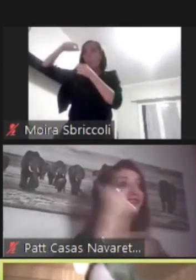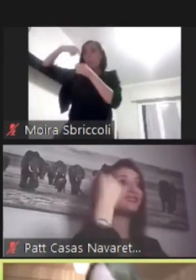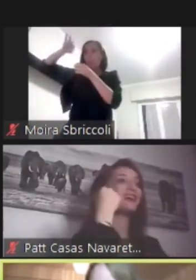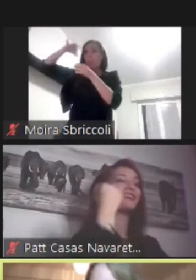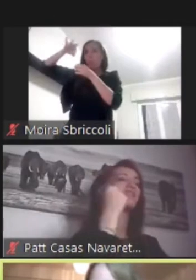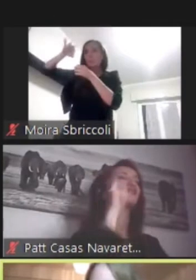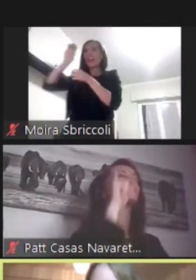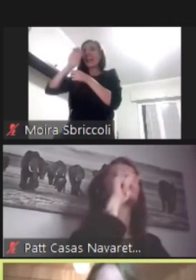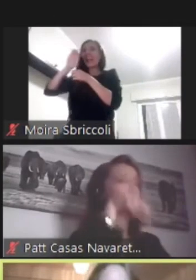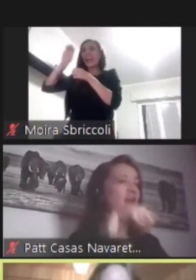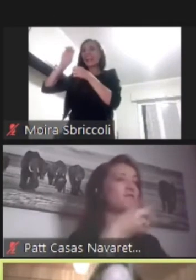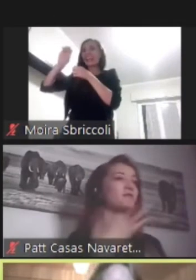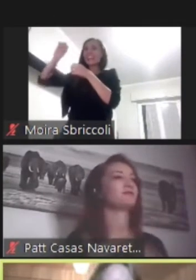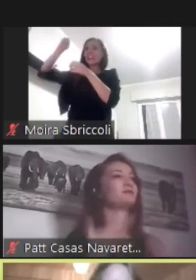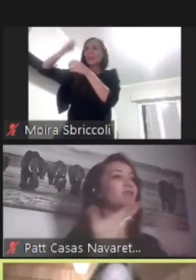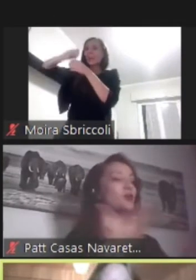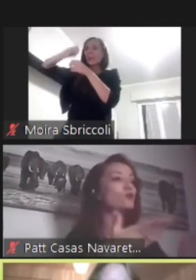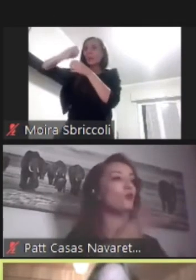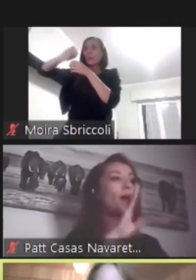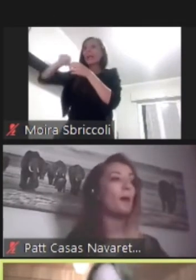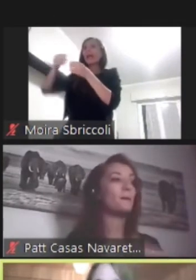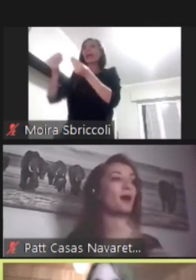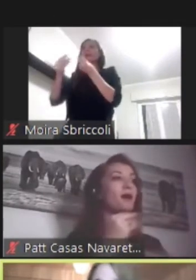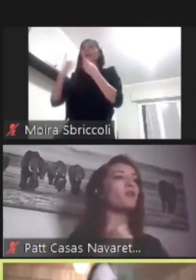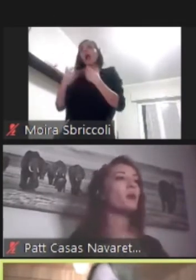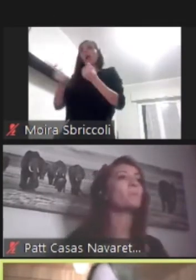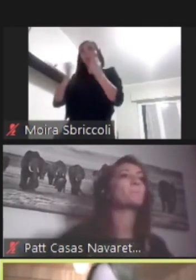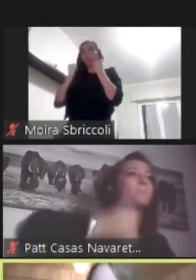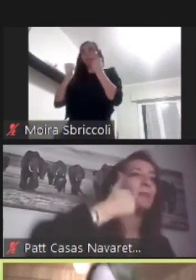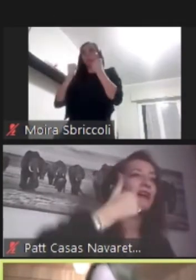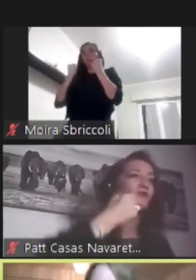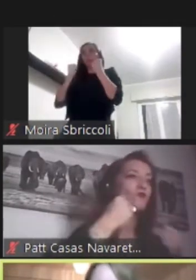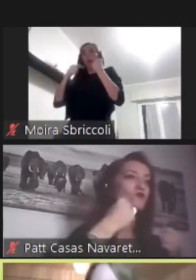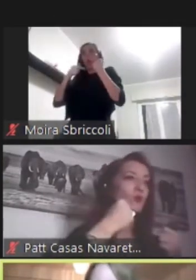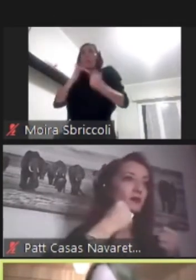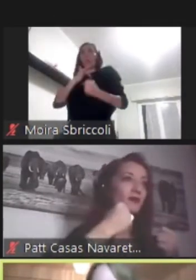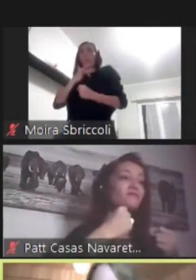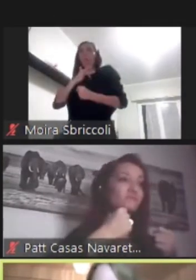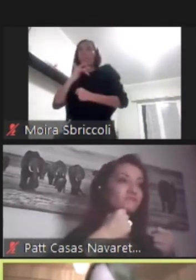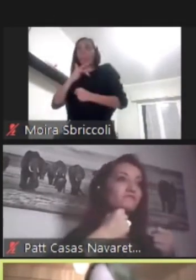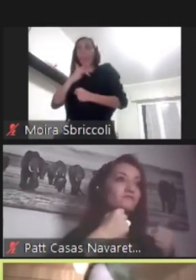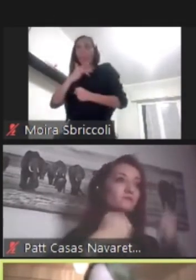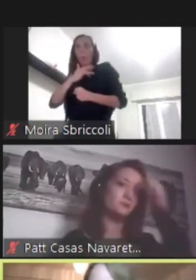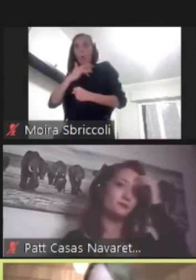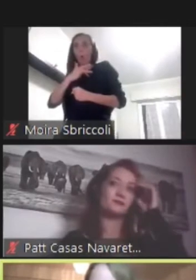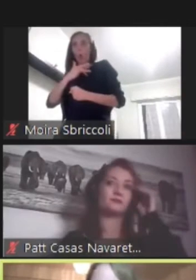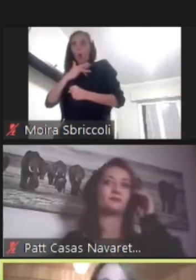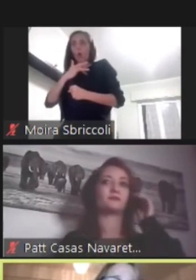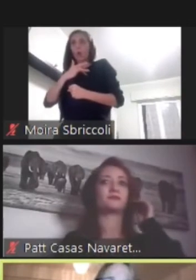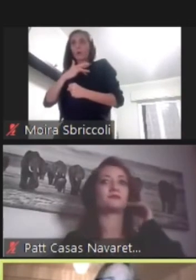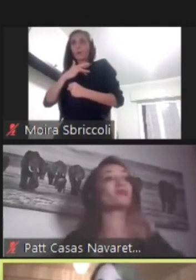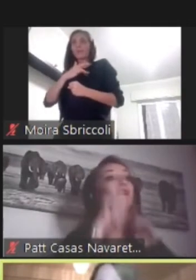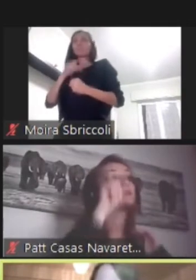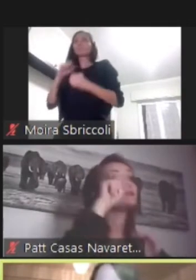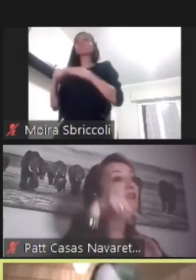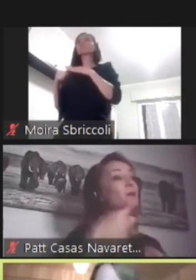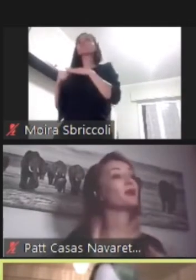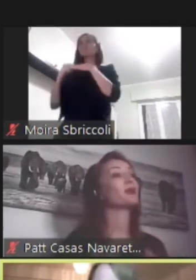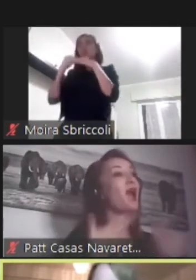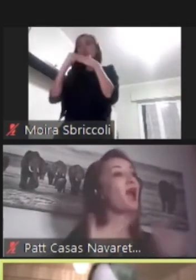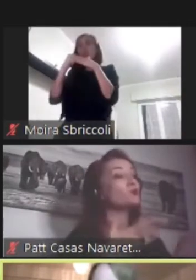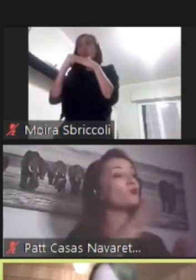male fertility. And number 7, it supports healthy vision as well. So it gives